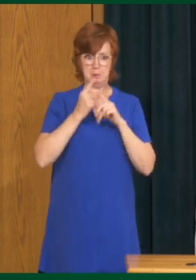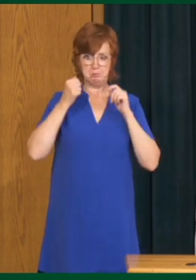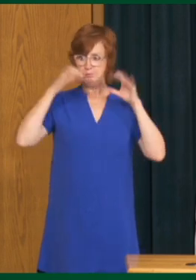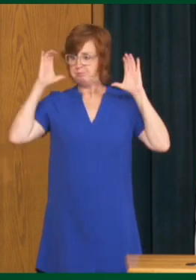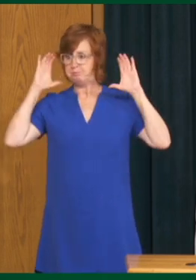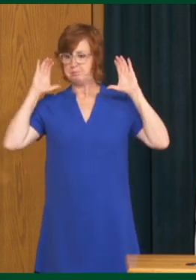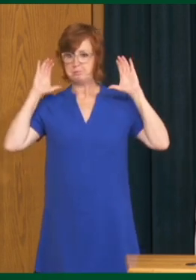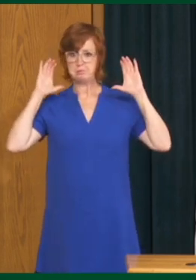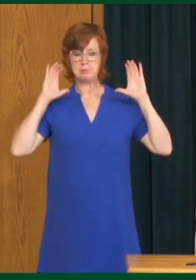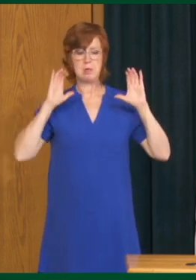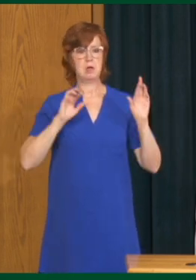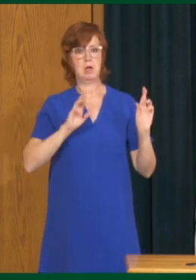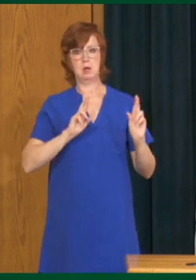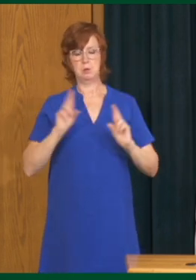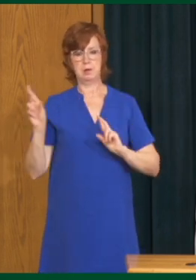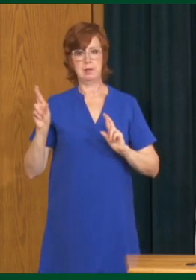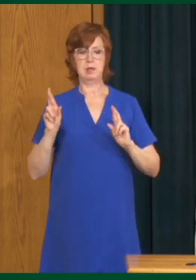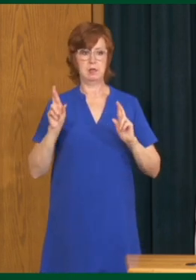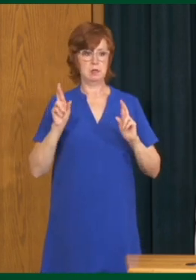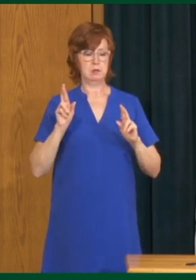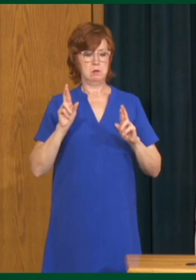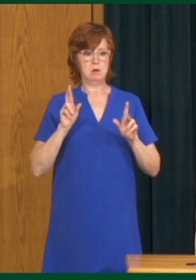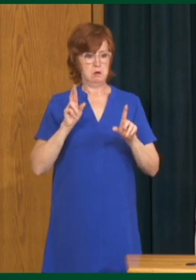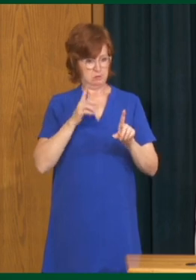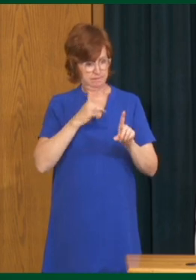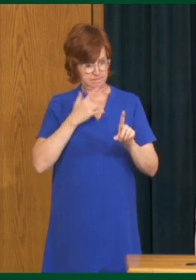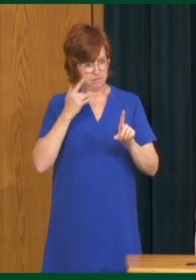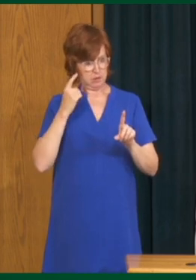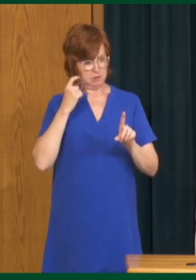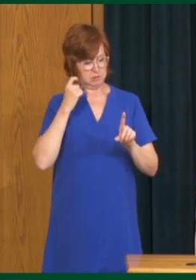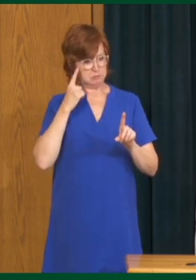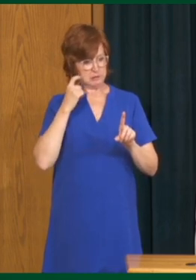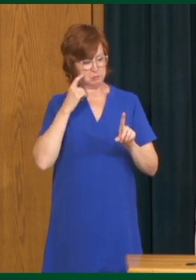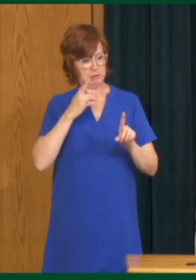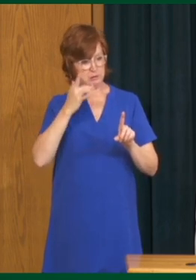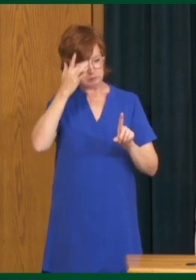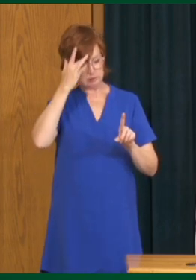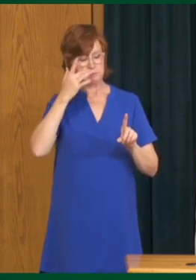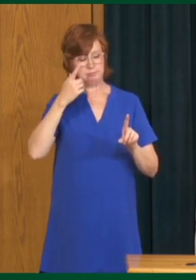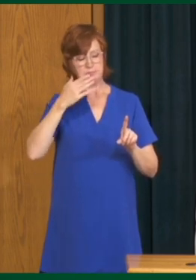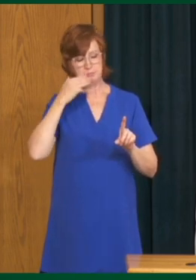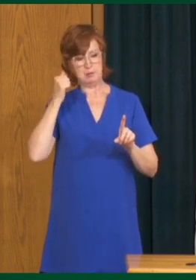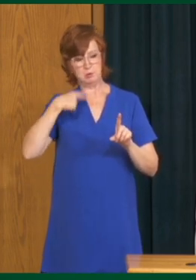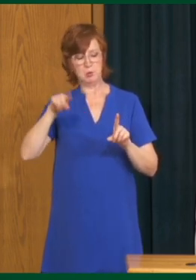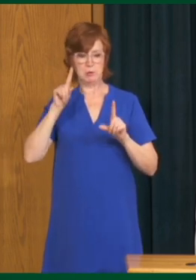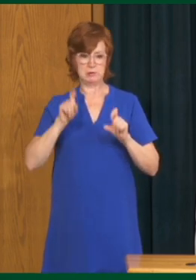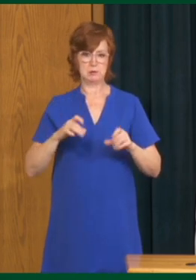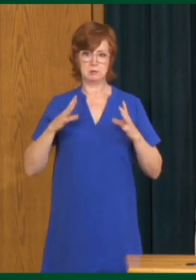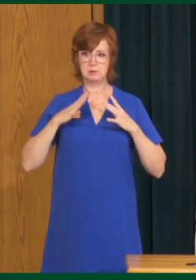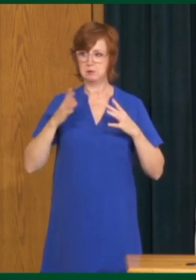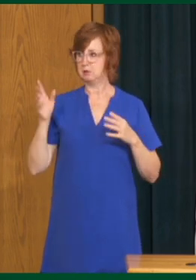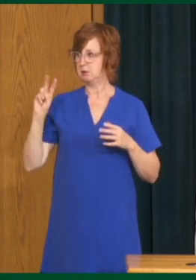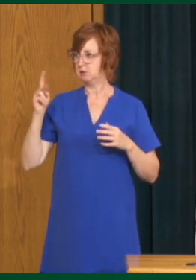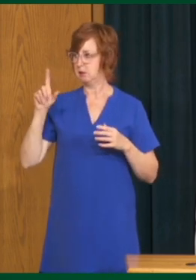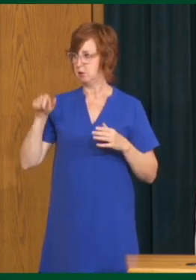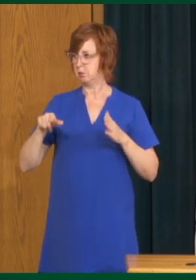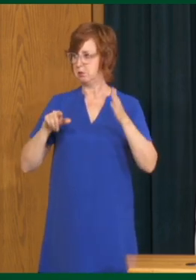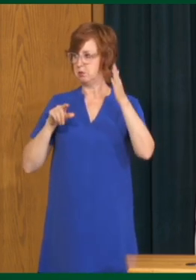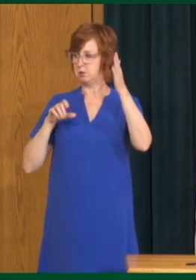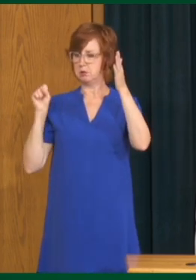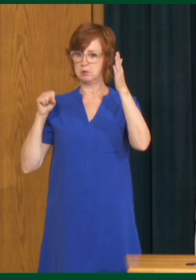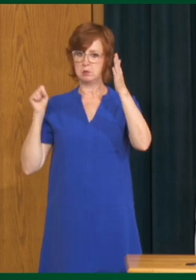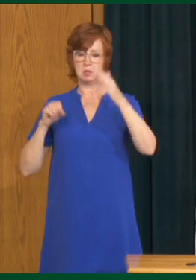obviously, absolutely to seek testing, because that's the way you can get ahead of local chains of transmission. Do you have a follow-up question,